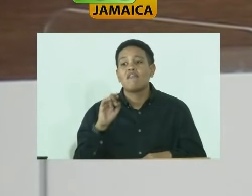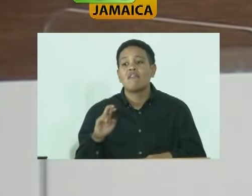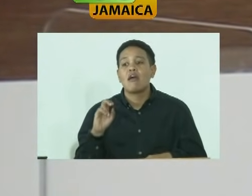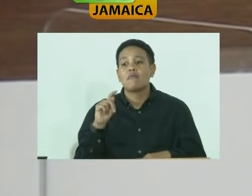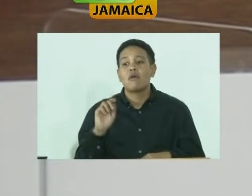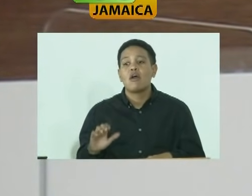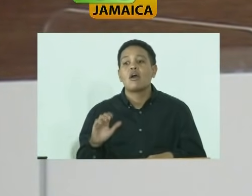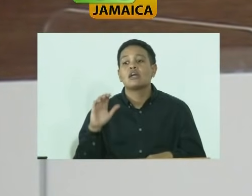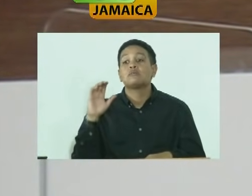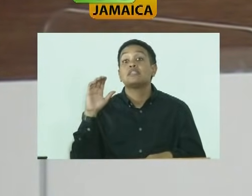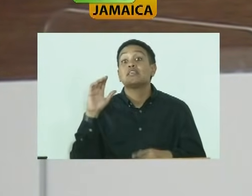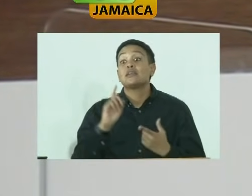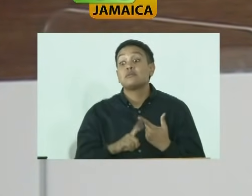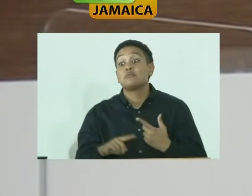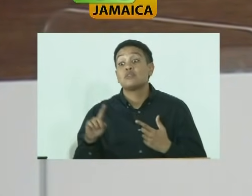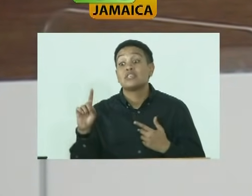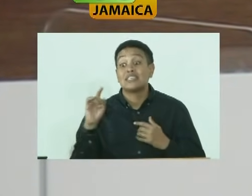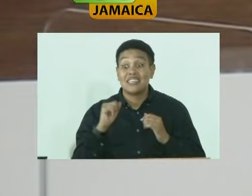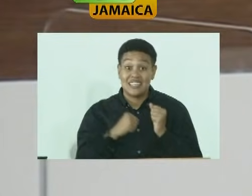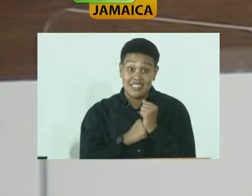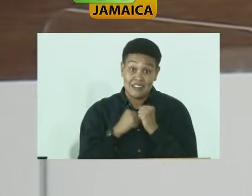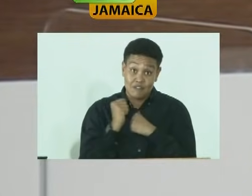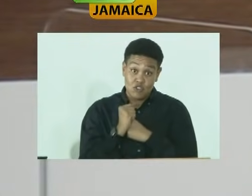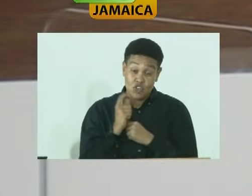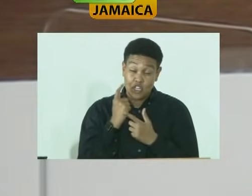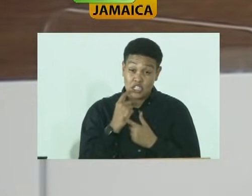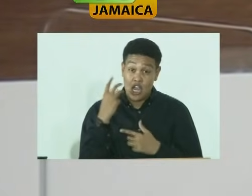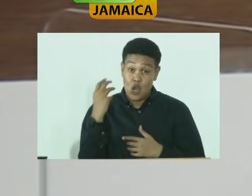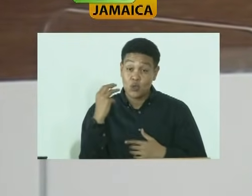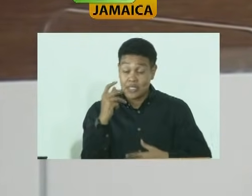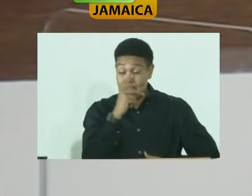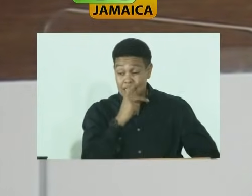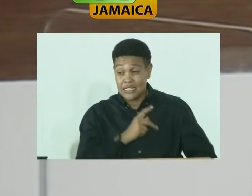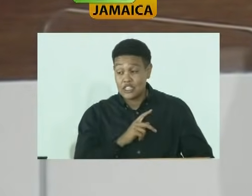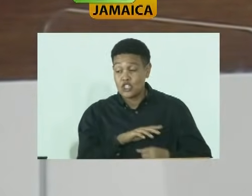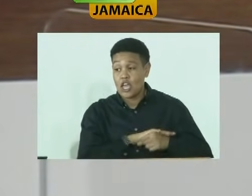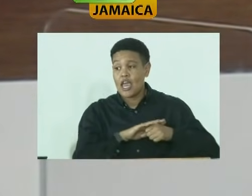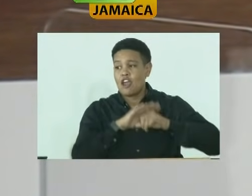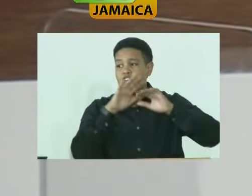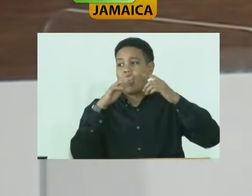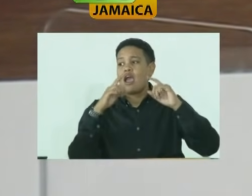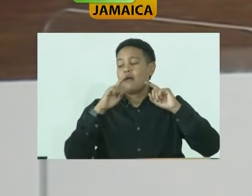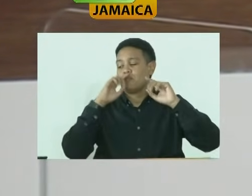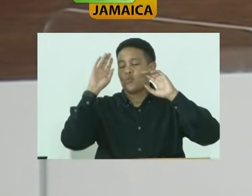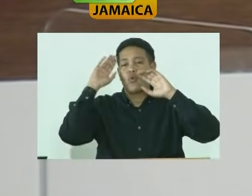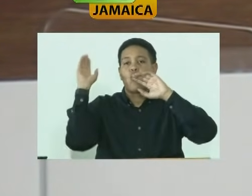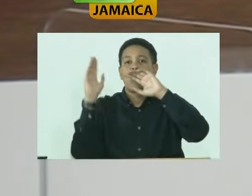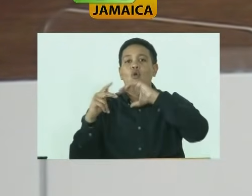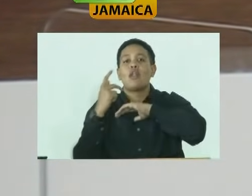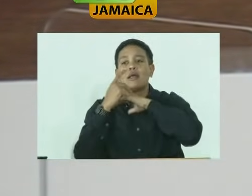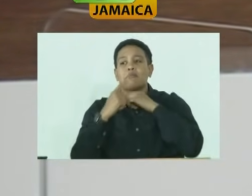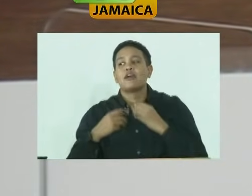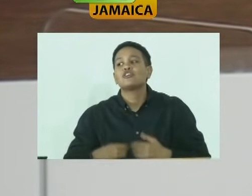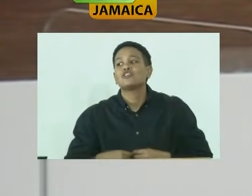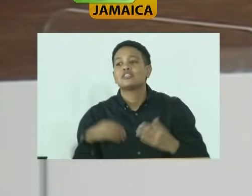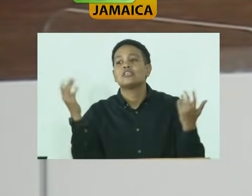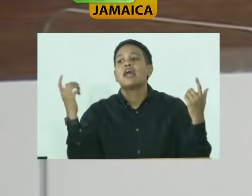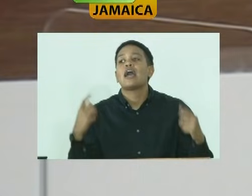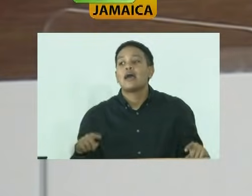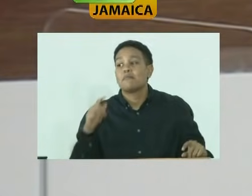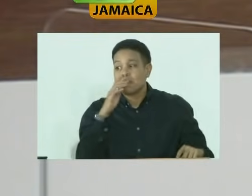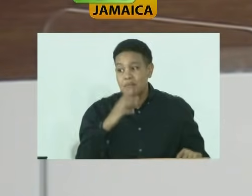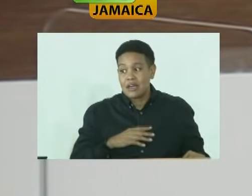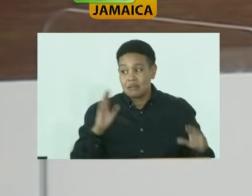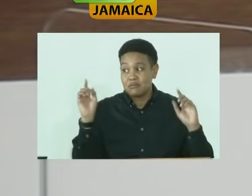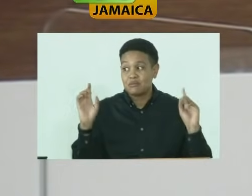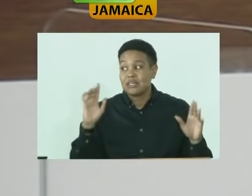communication infrastructure outside of the Kingston metropolitan area to all parishes. Madam Speaker, I think